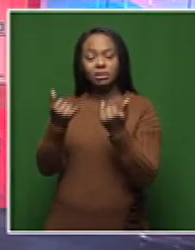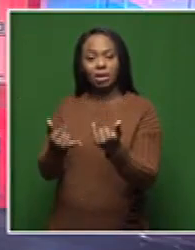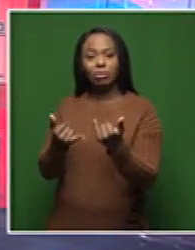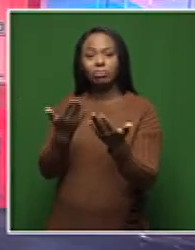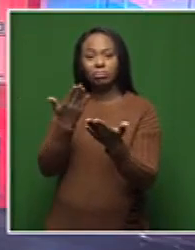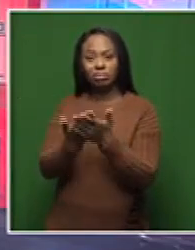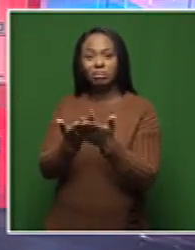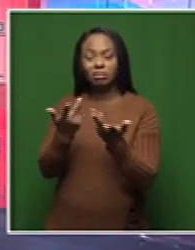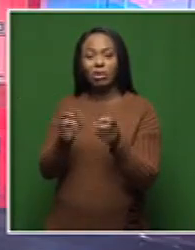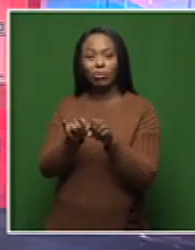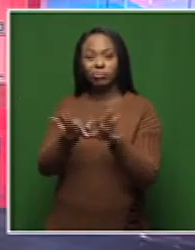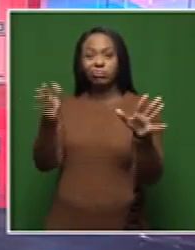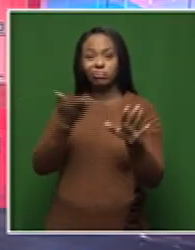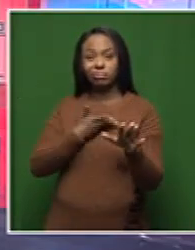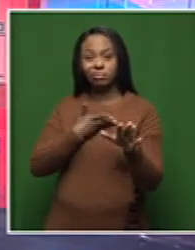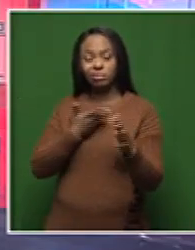gaining?